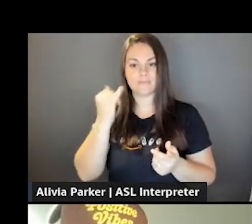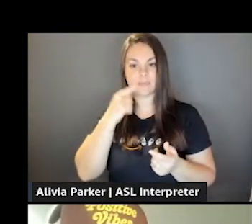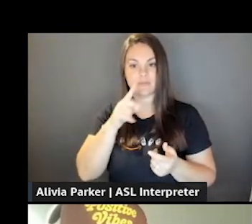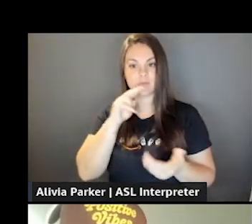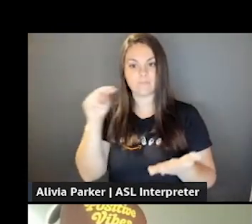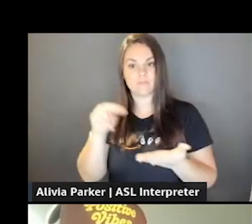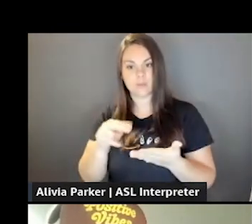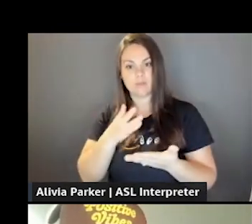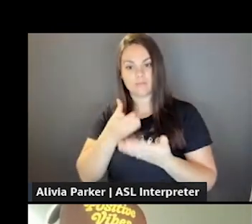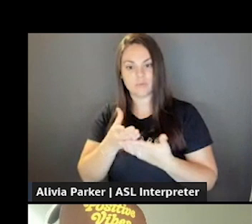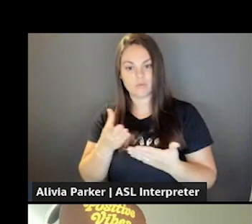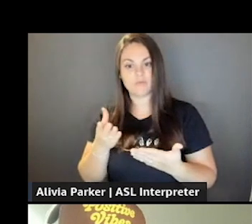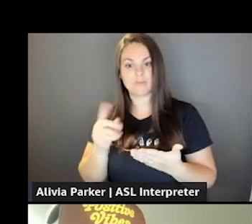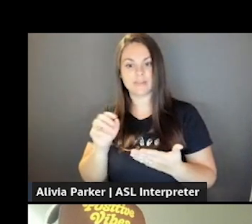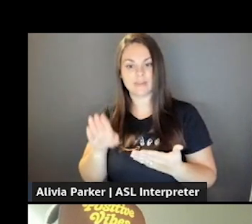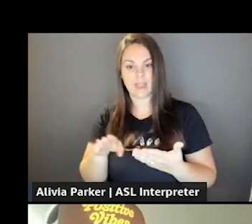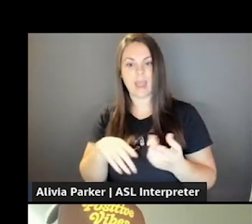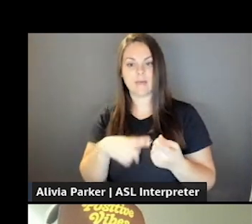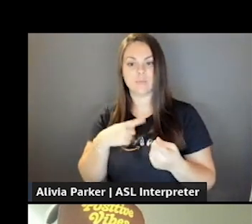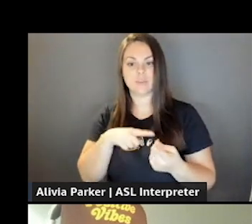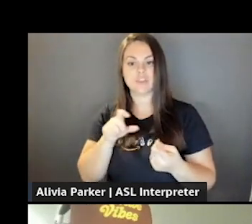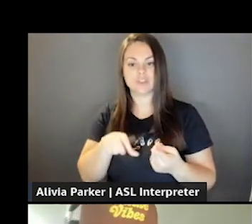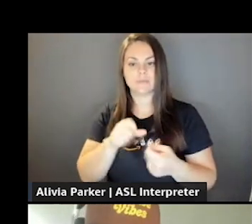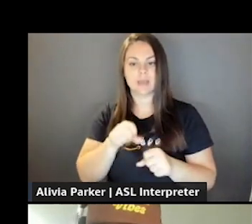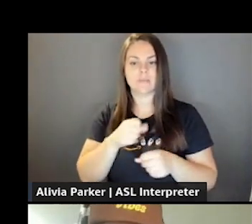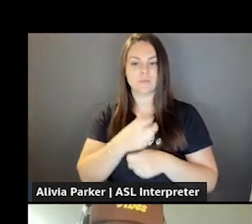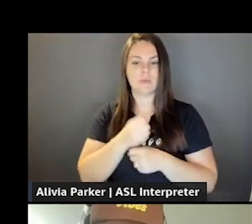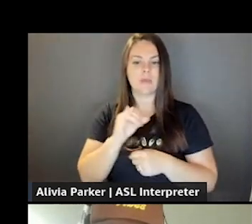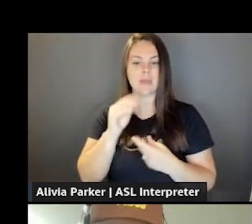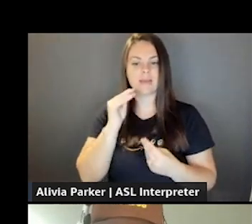we should be able to get that data here.